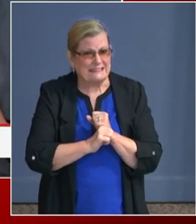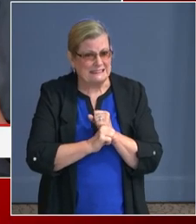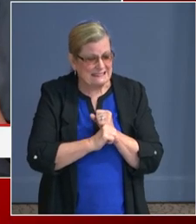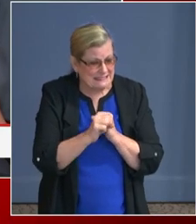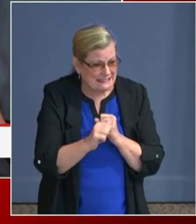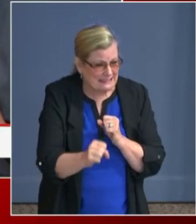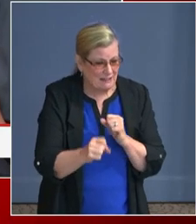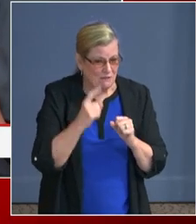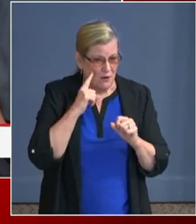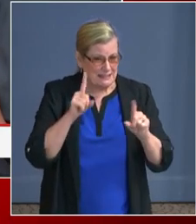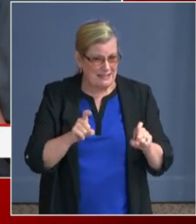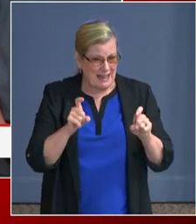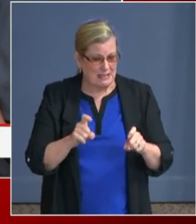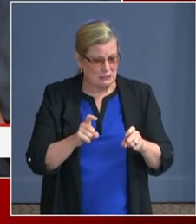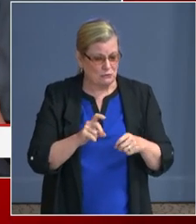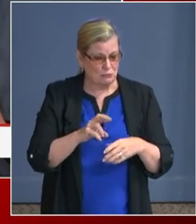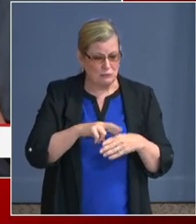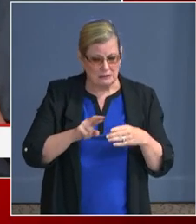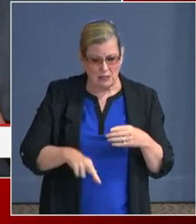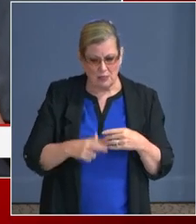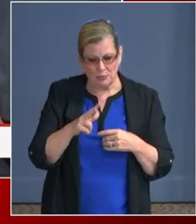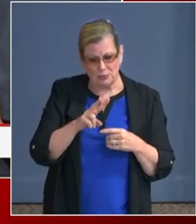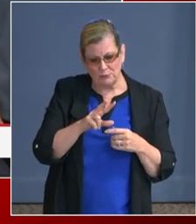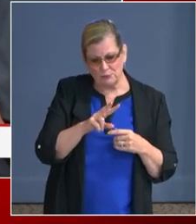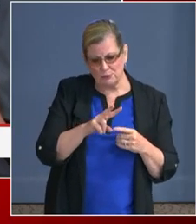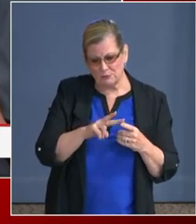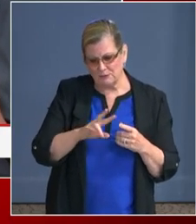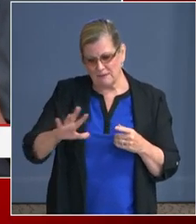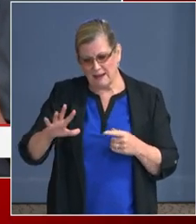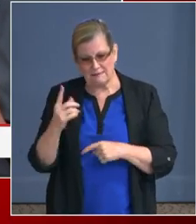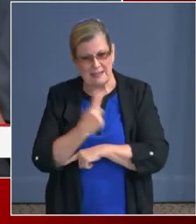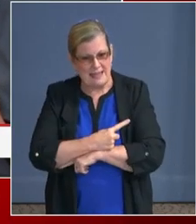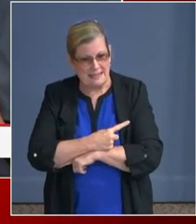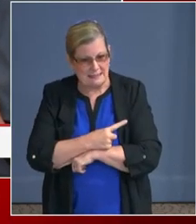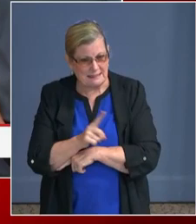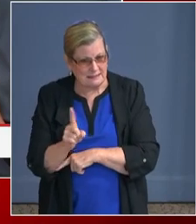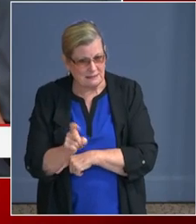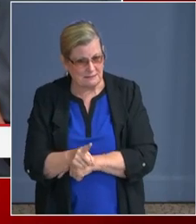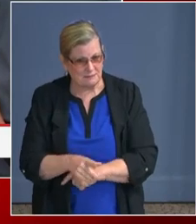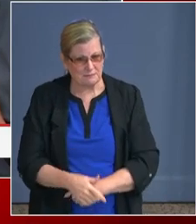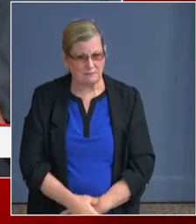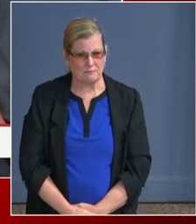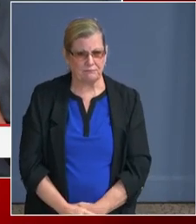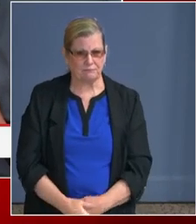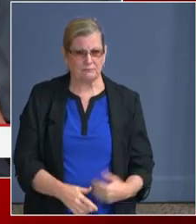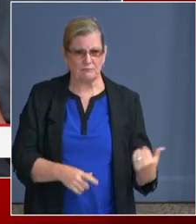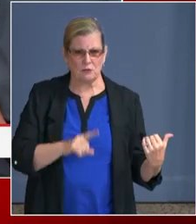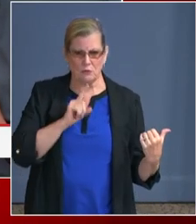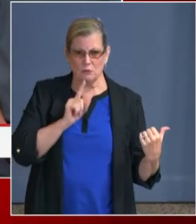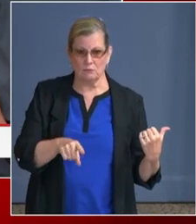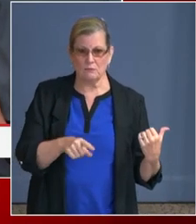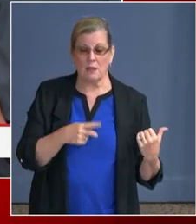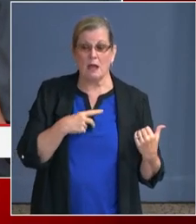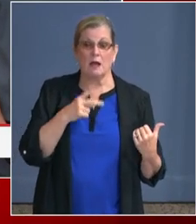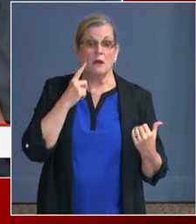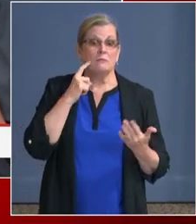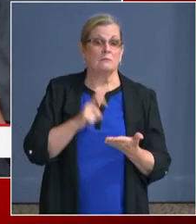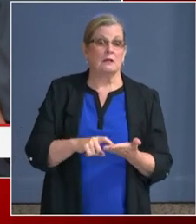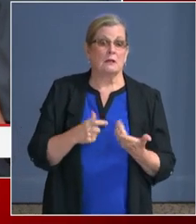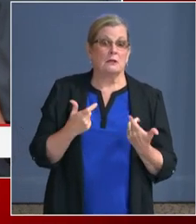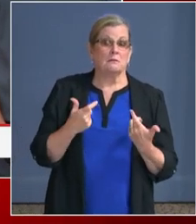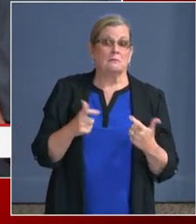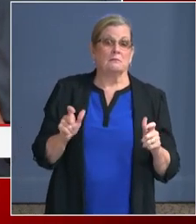to 5 that people are being told? Yes, Paul. So we started to see that huge increase of folks coming, and we had actually